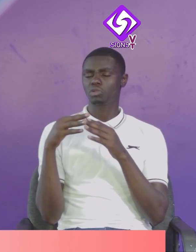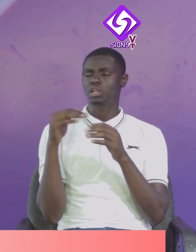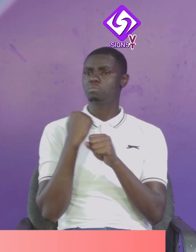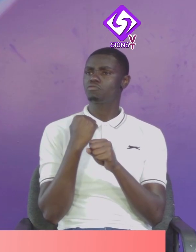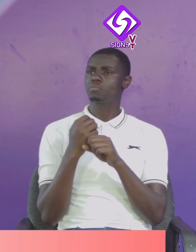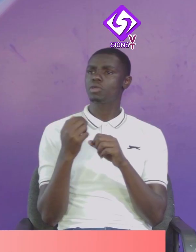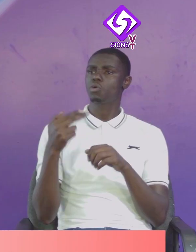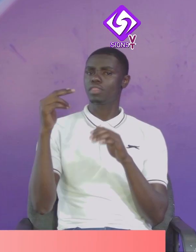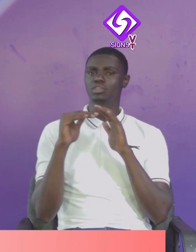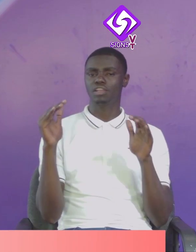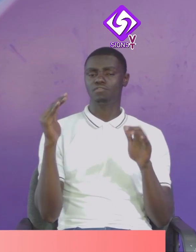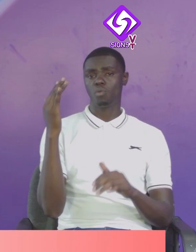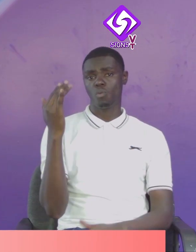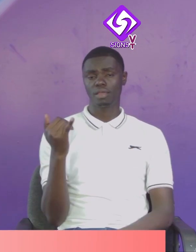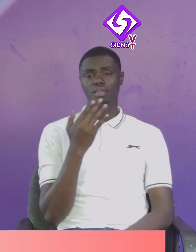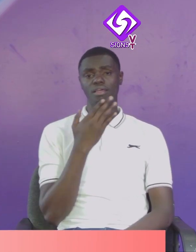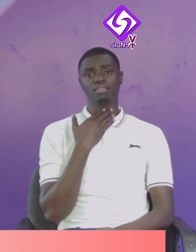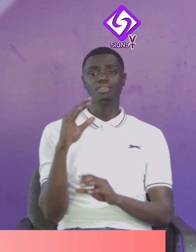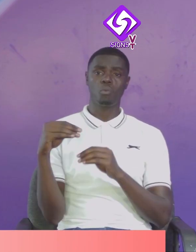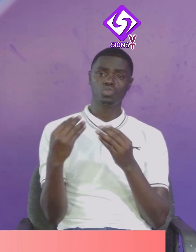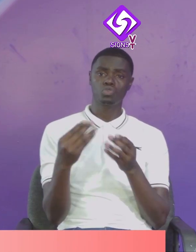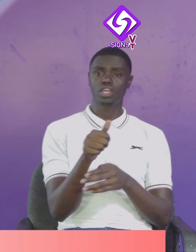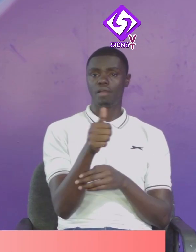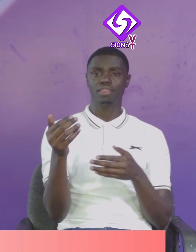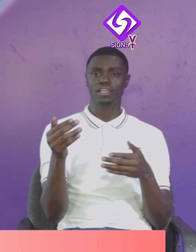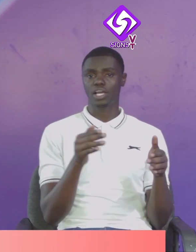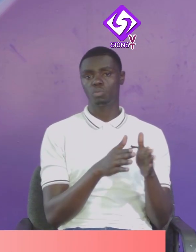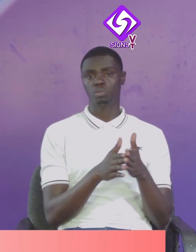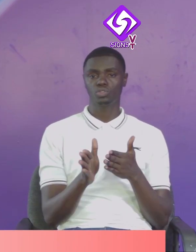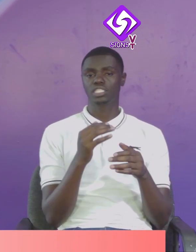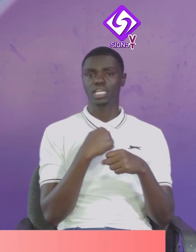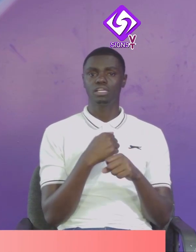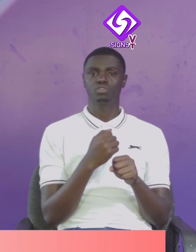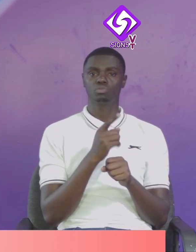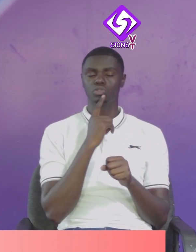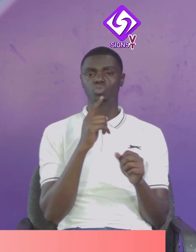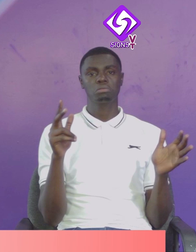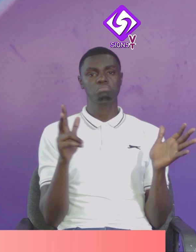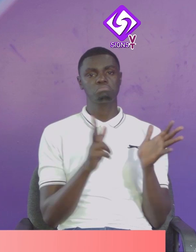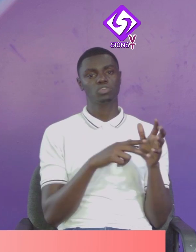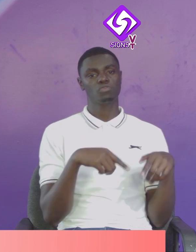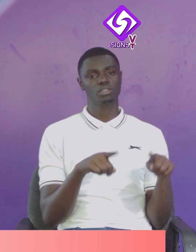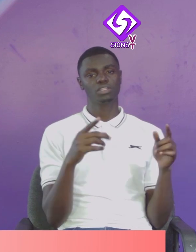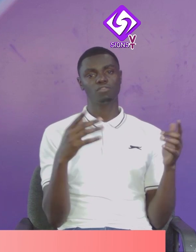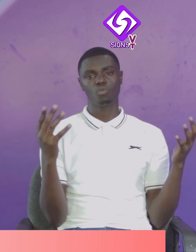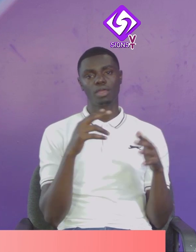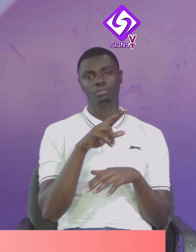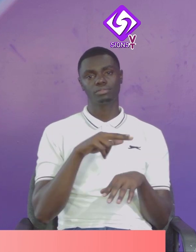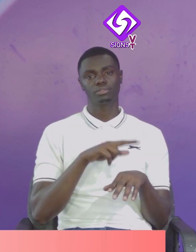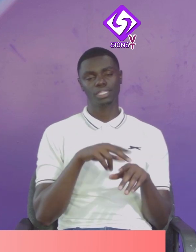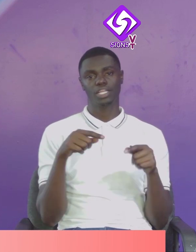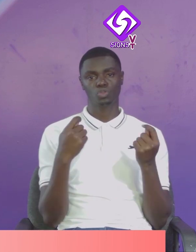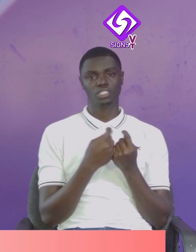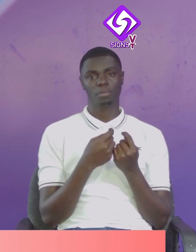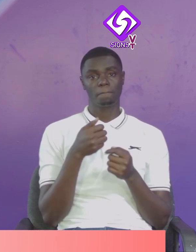level. Right. This is because they want to give others a chance to make sure that they prove themselves in the national team. Yes.